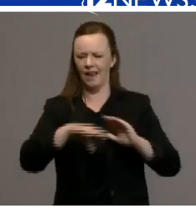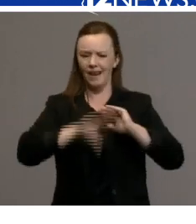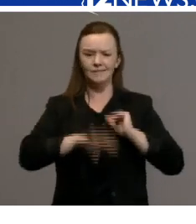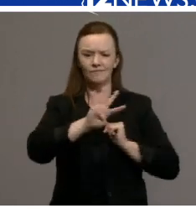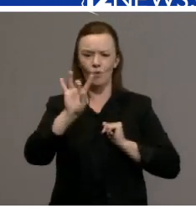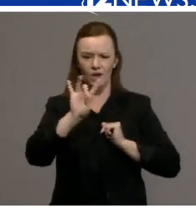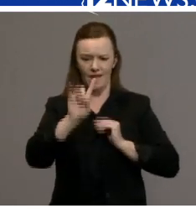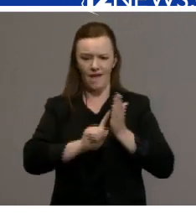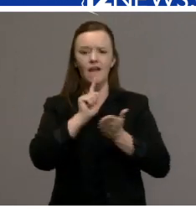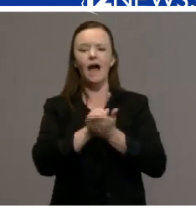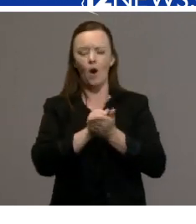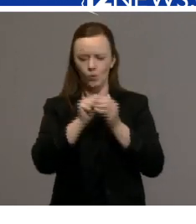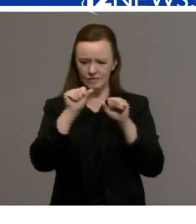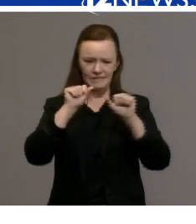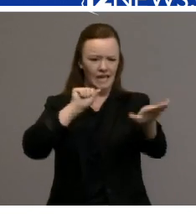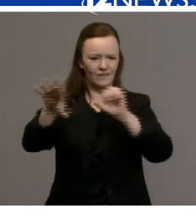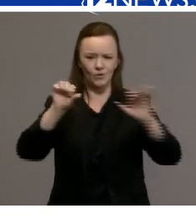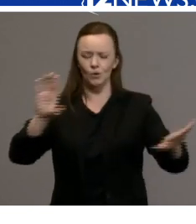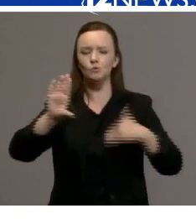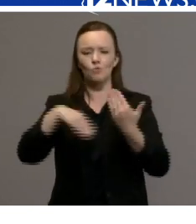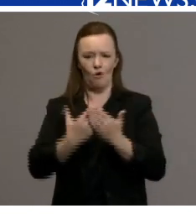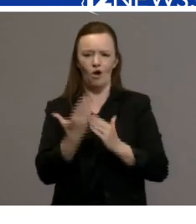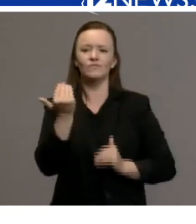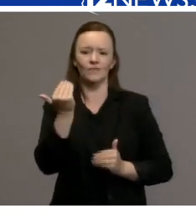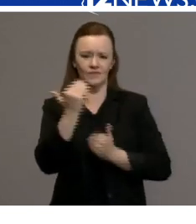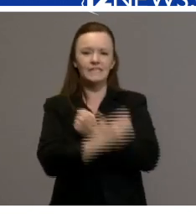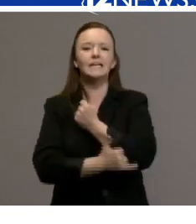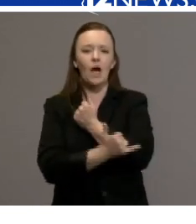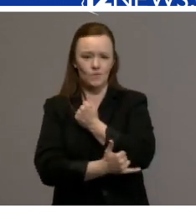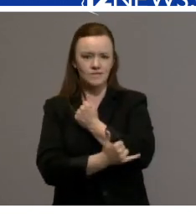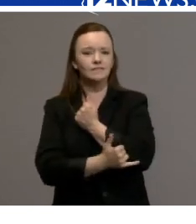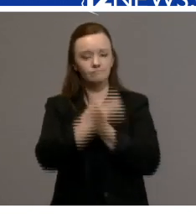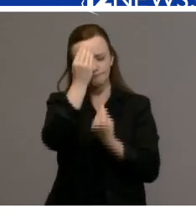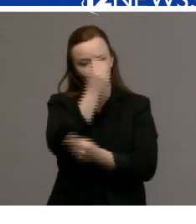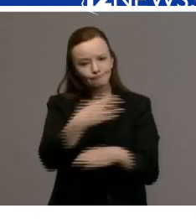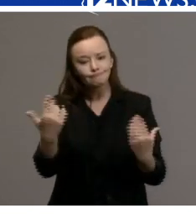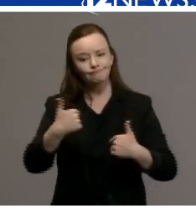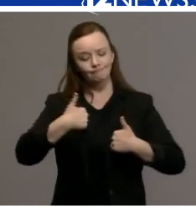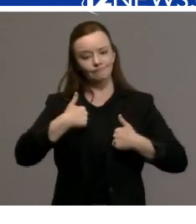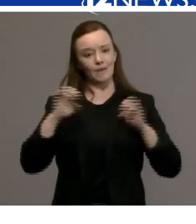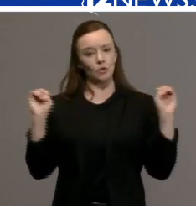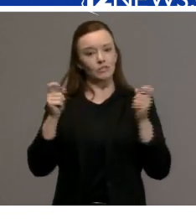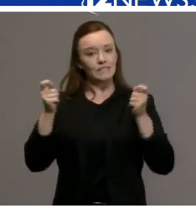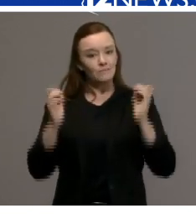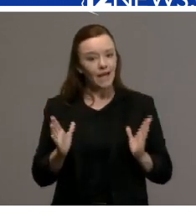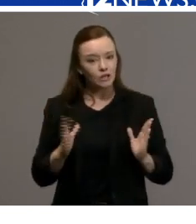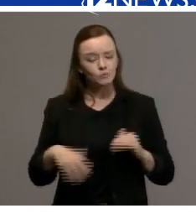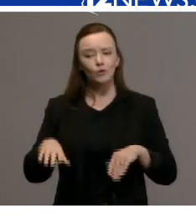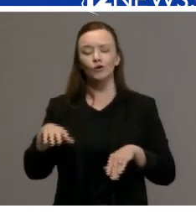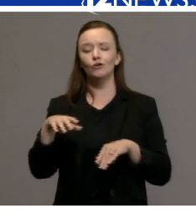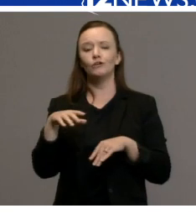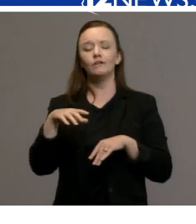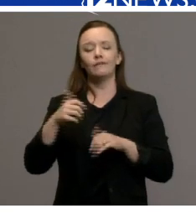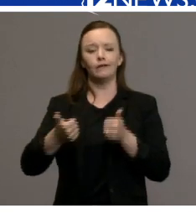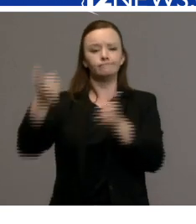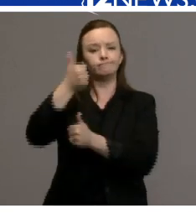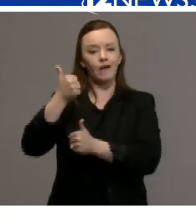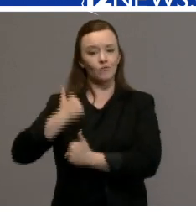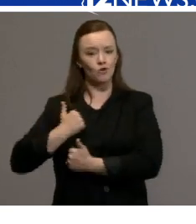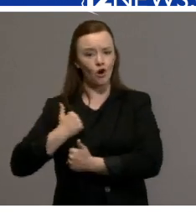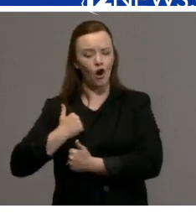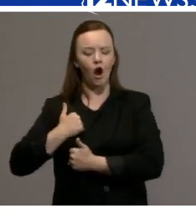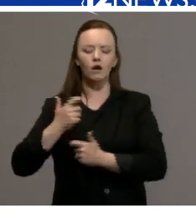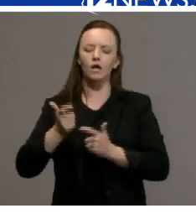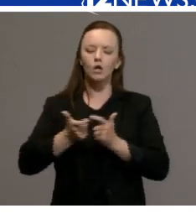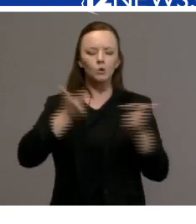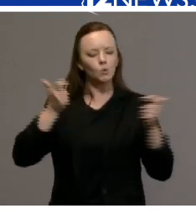say, as the emergency manager and the commander of the Guard, there's a huge logistical effort to empty that warehouse. 13 full